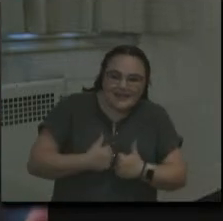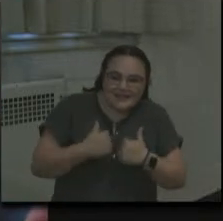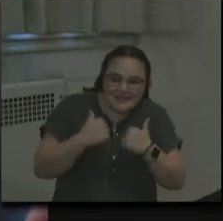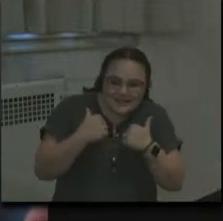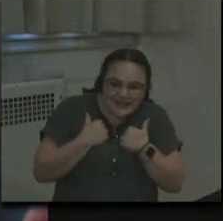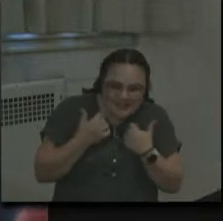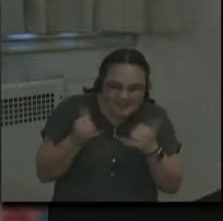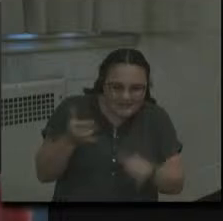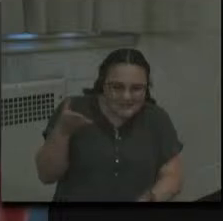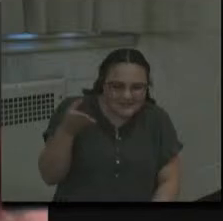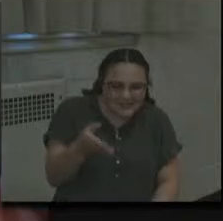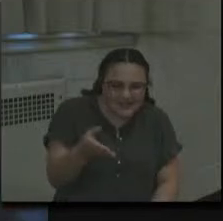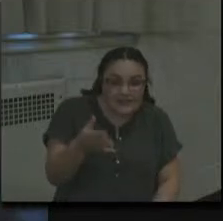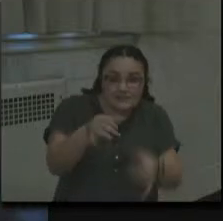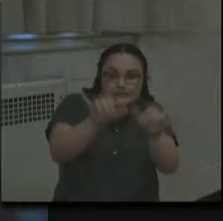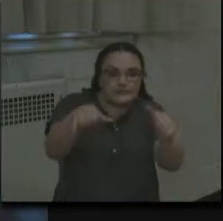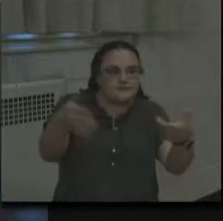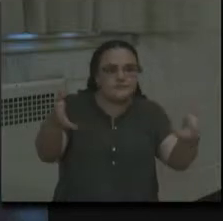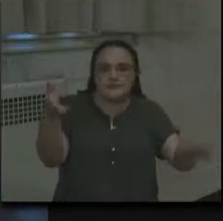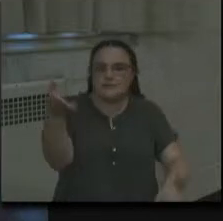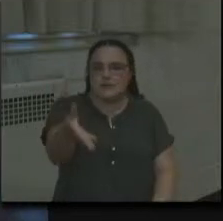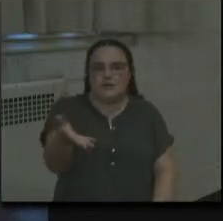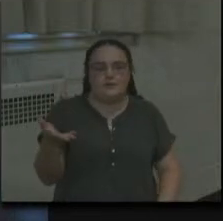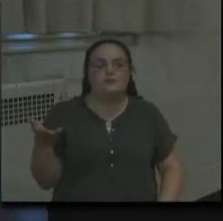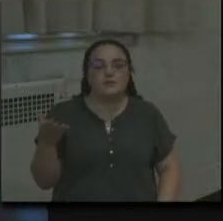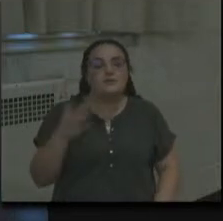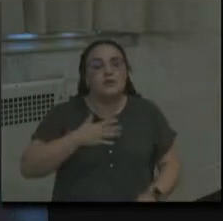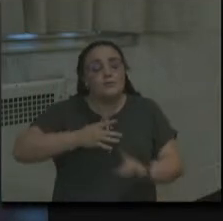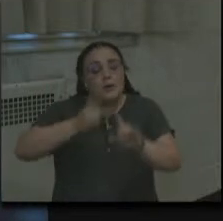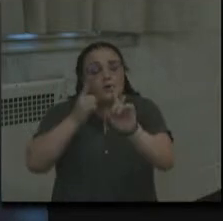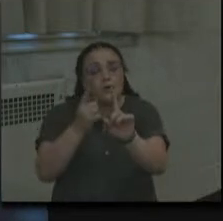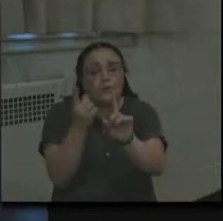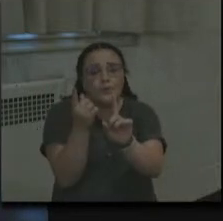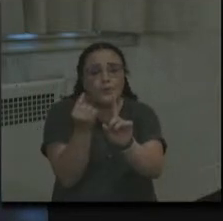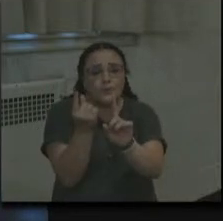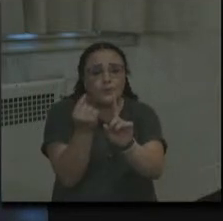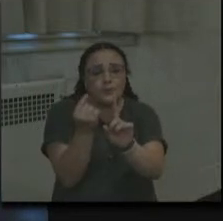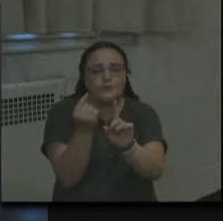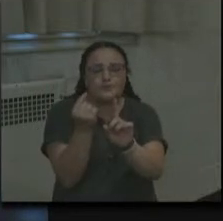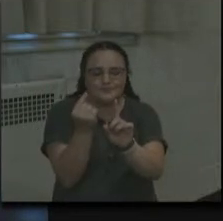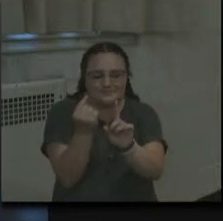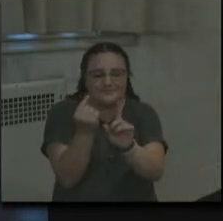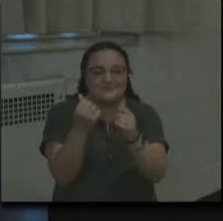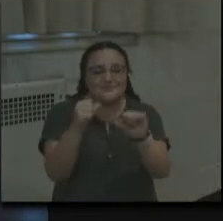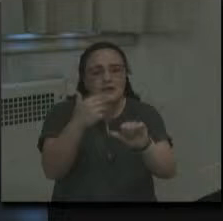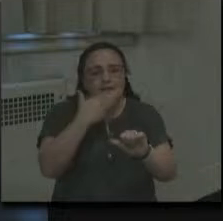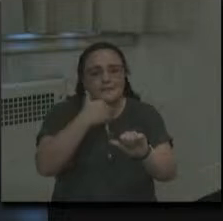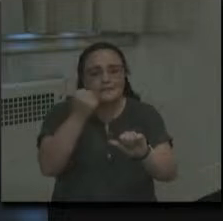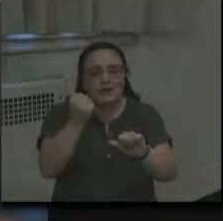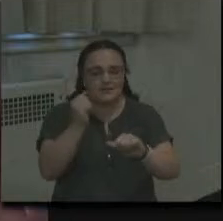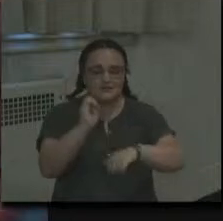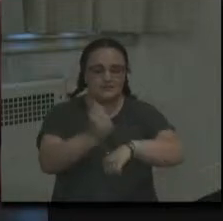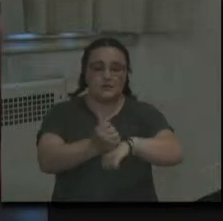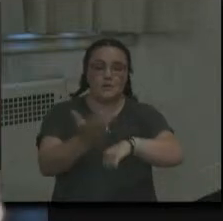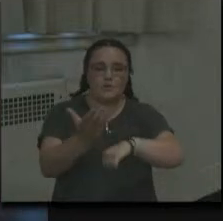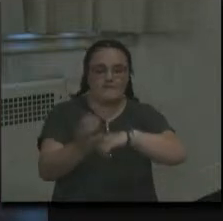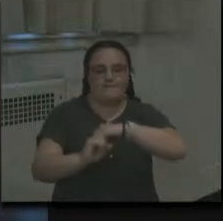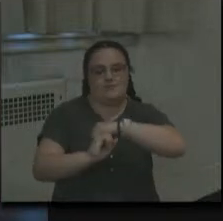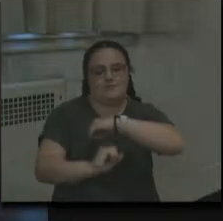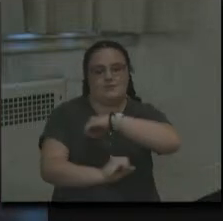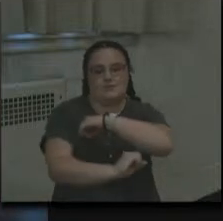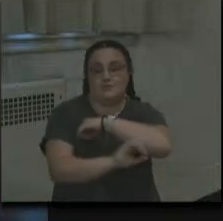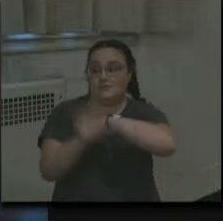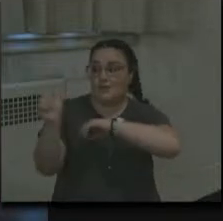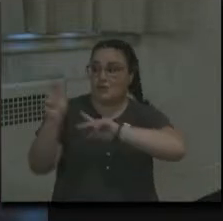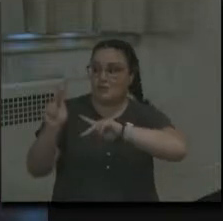we move on. So my goal is to try as best I can to lay a foundation that others can